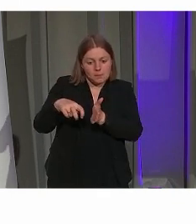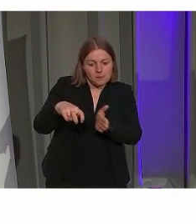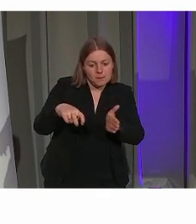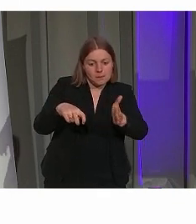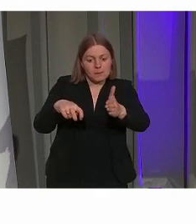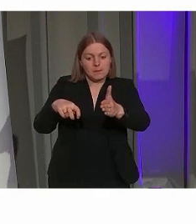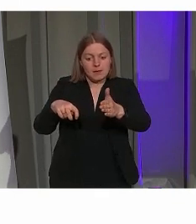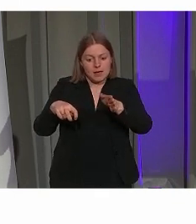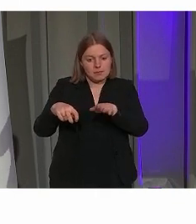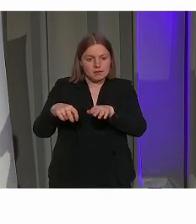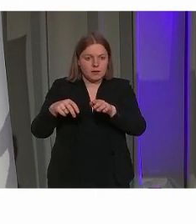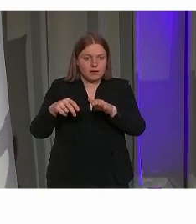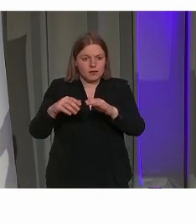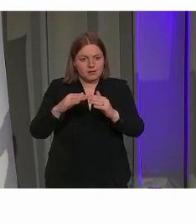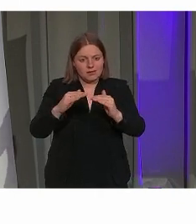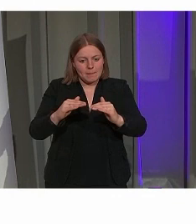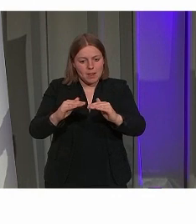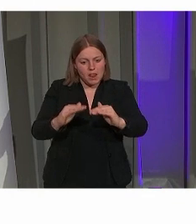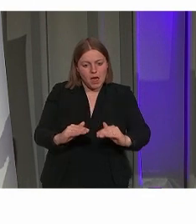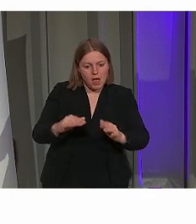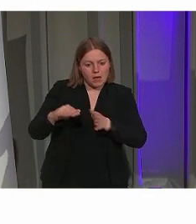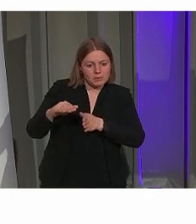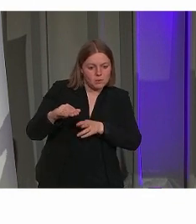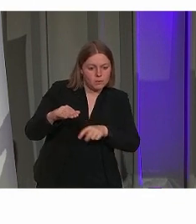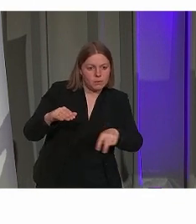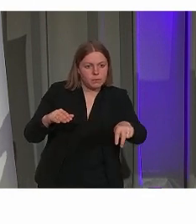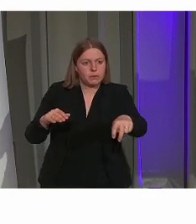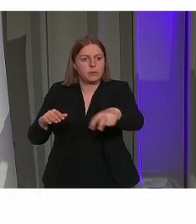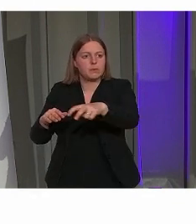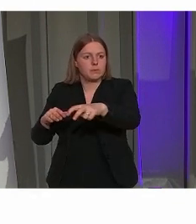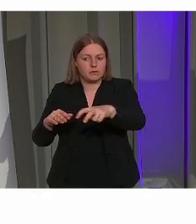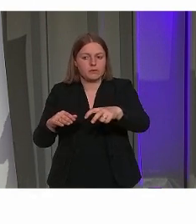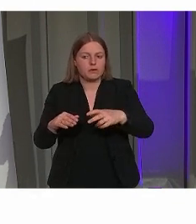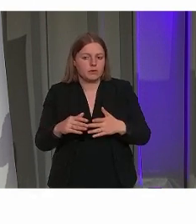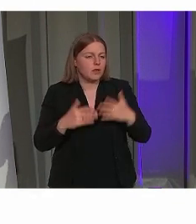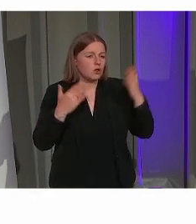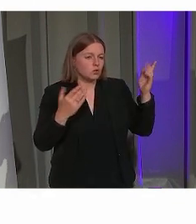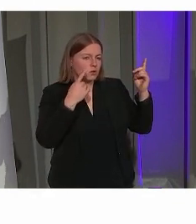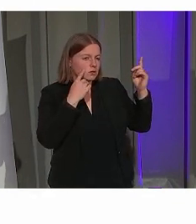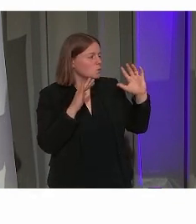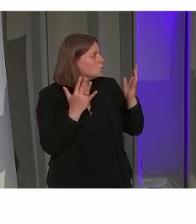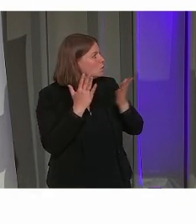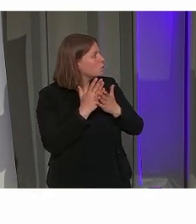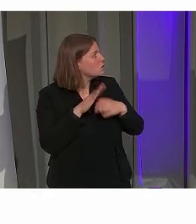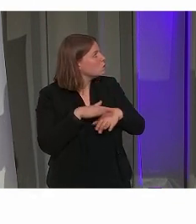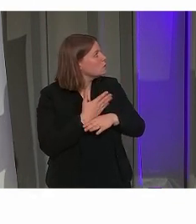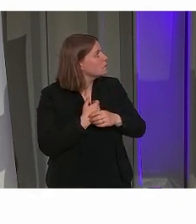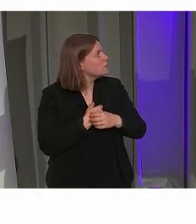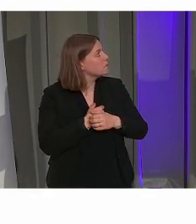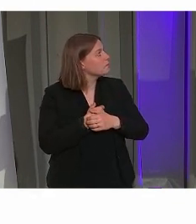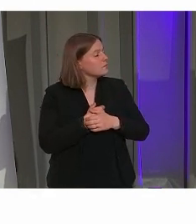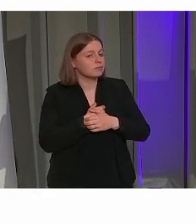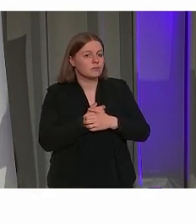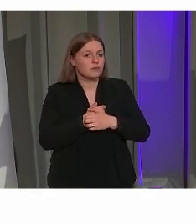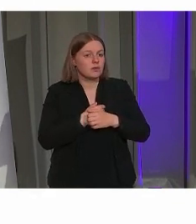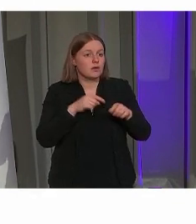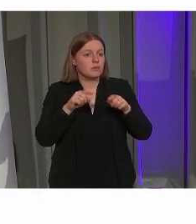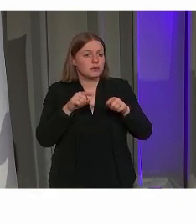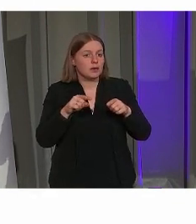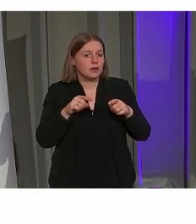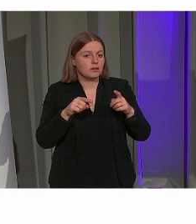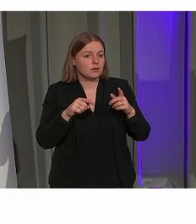have a lower threshold to bypass the steep incline, and in this way ensuring